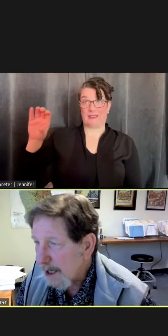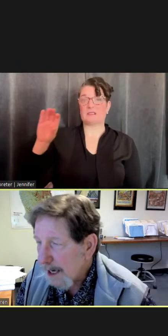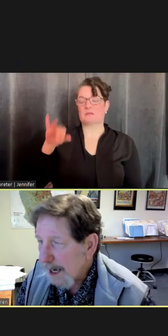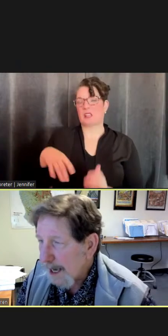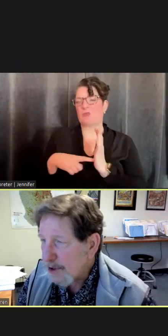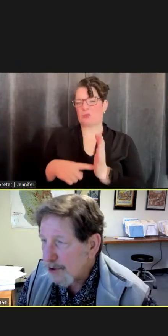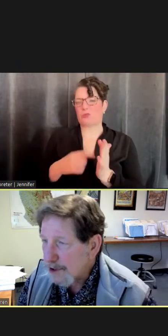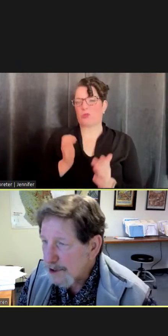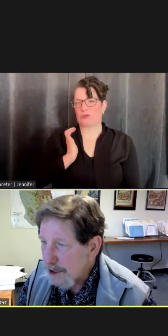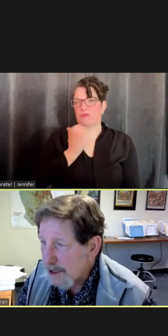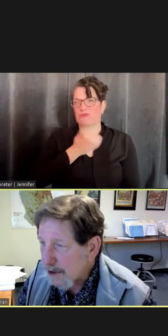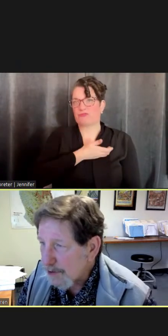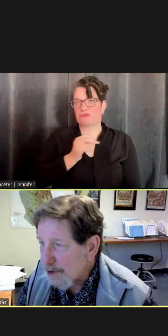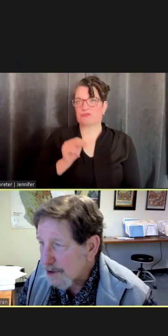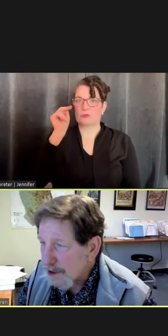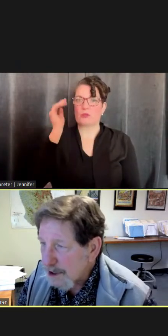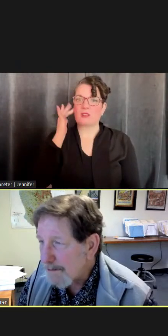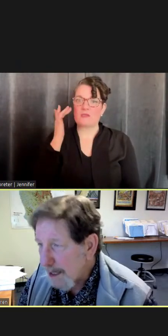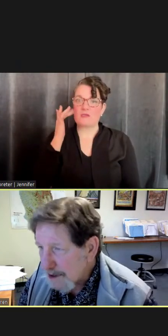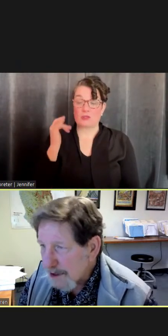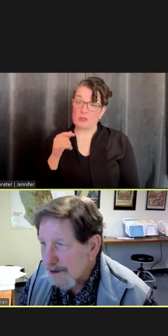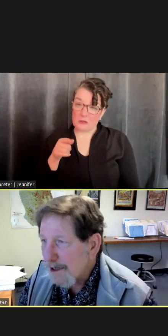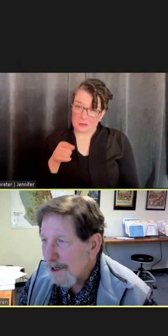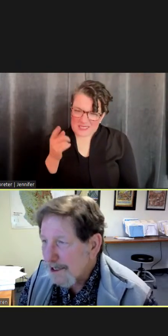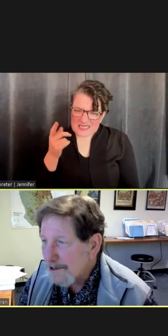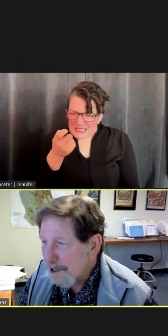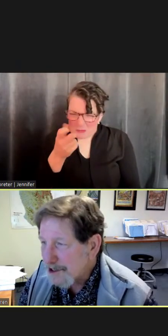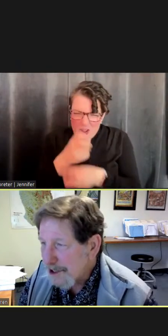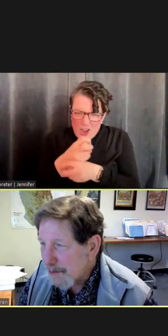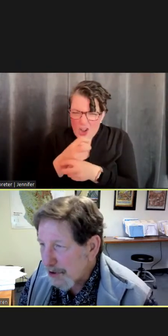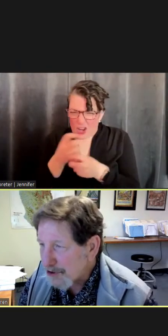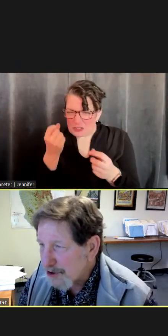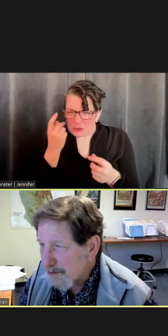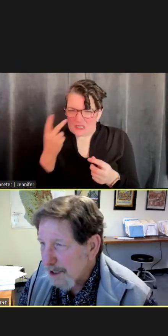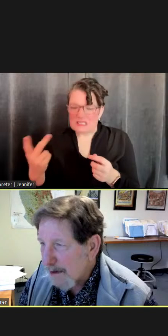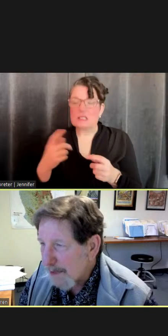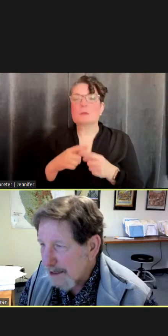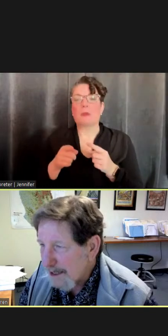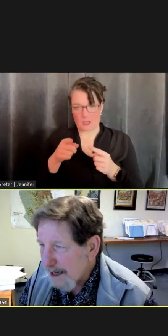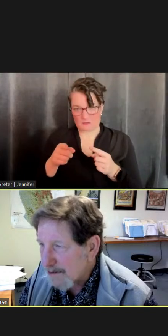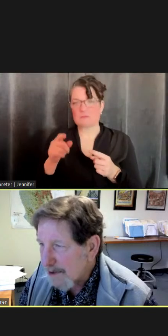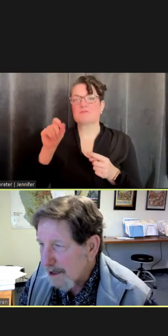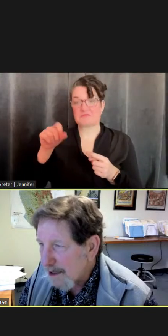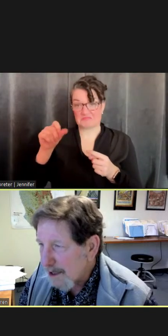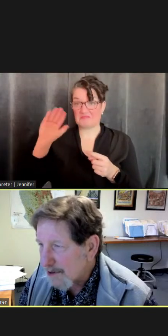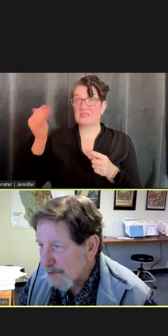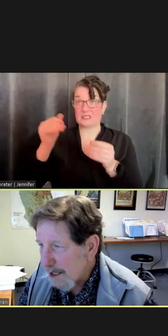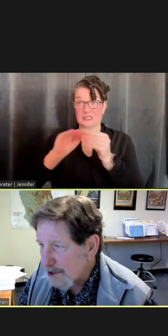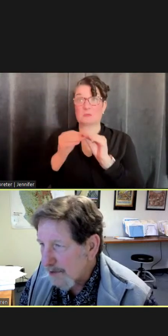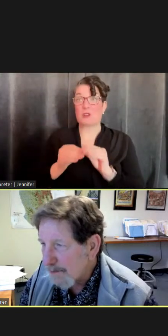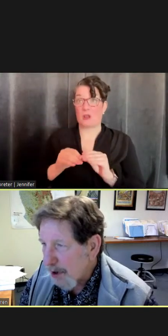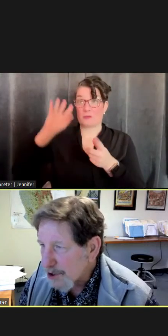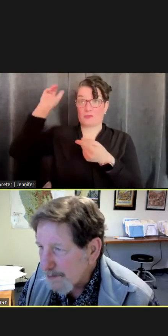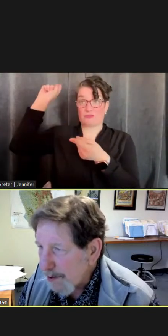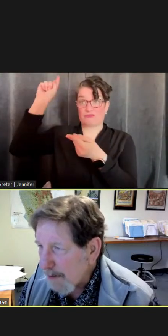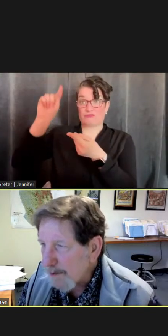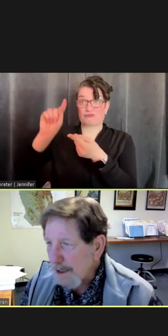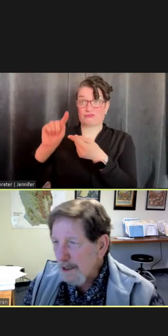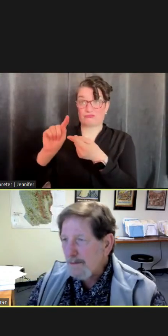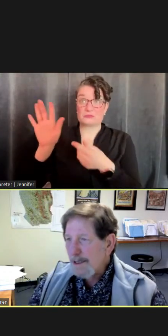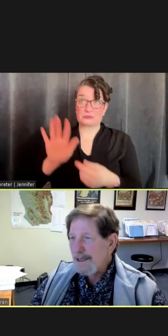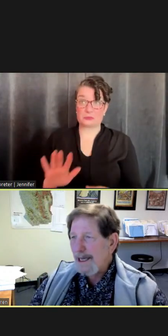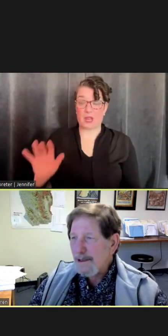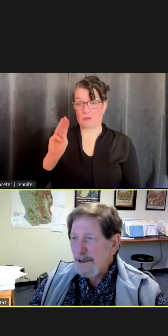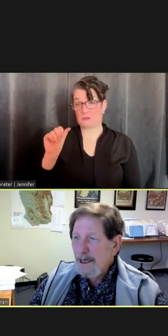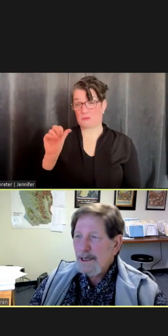California. And you can see that although it's a little messier, it does seem also to be coming down in the range of March, probably a